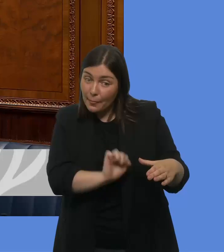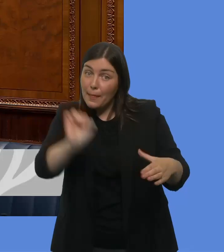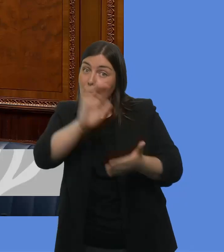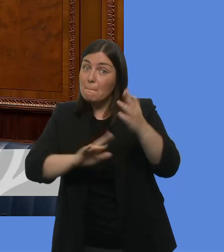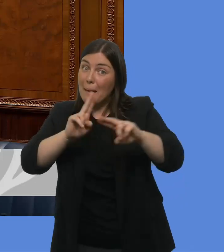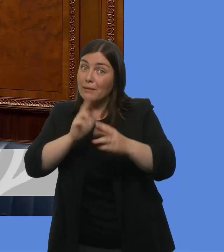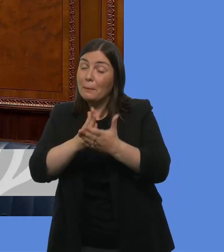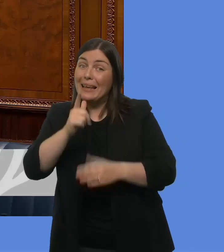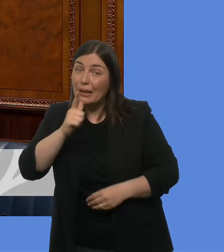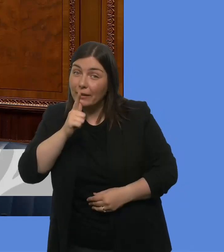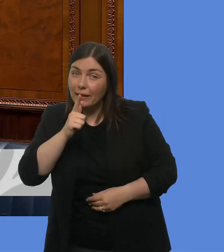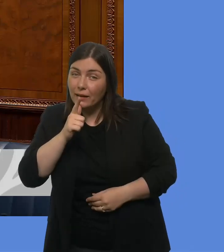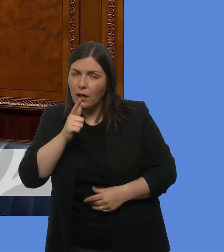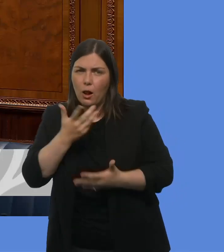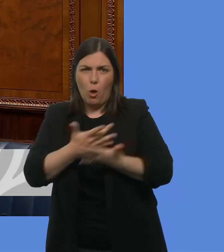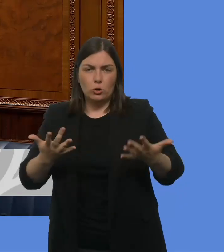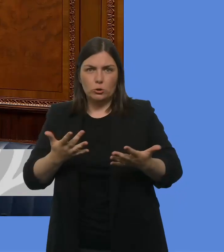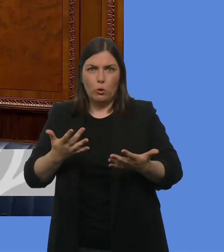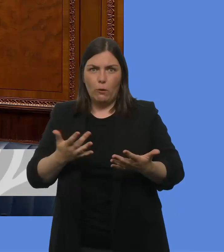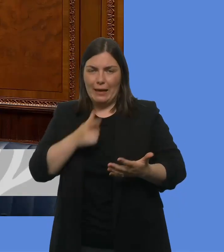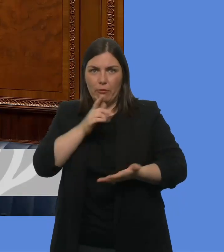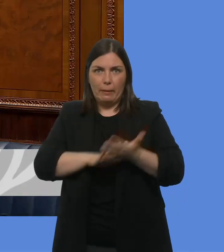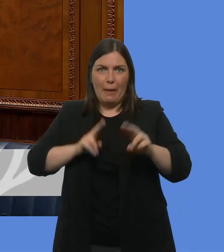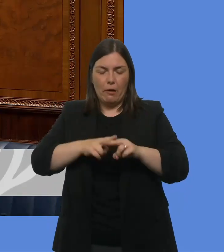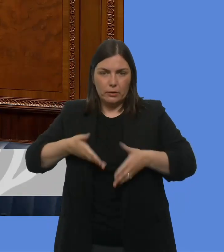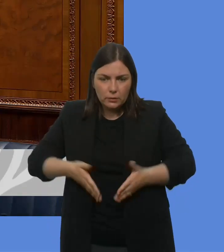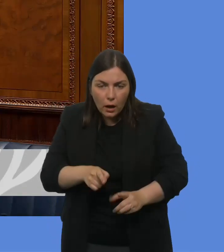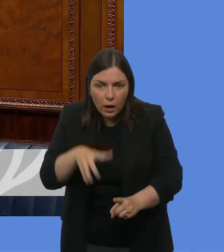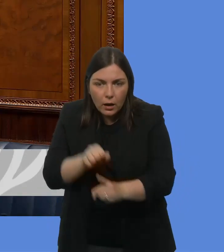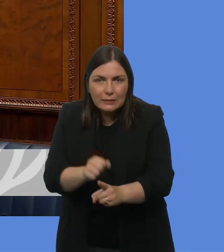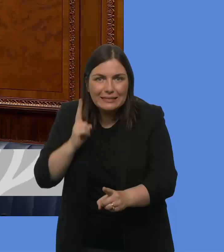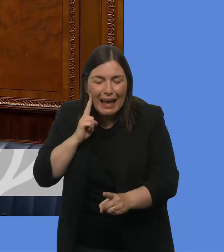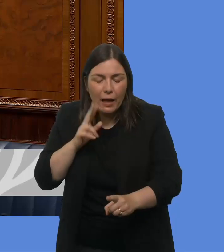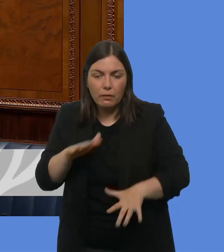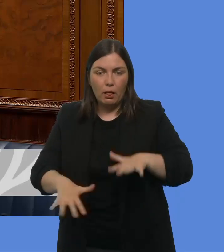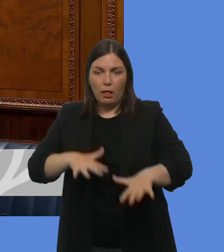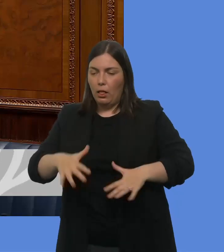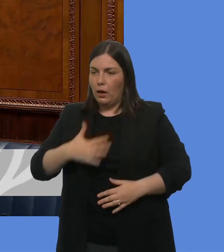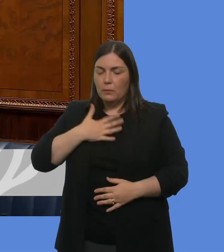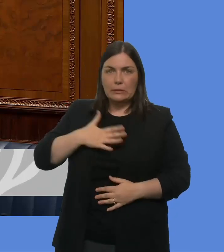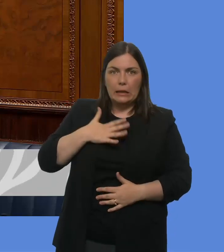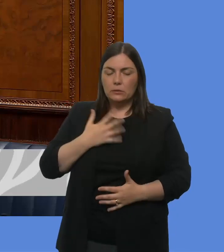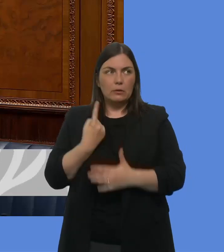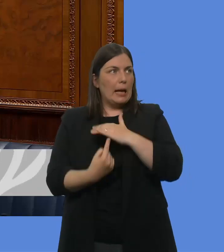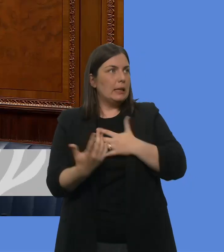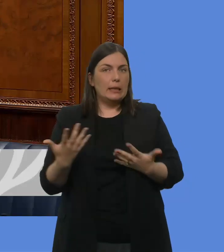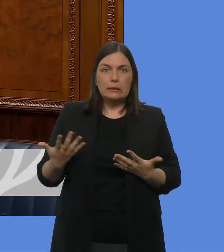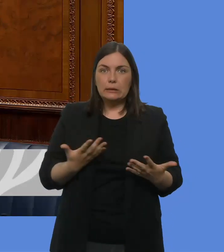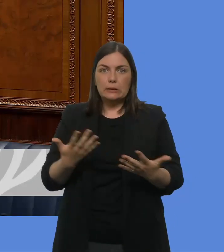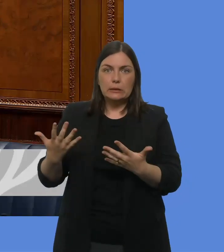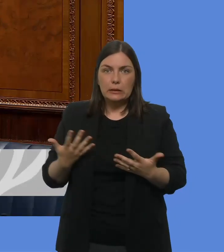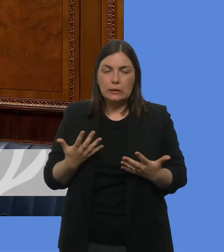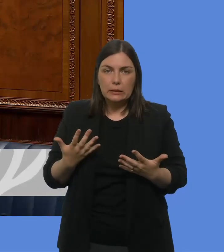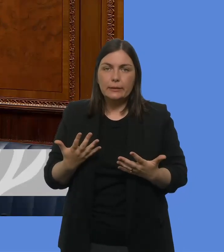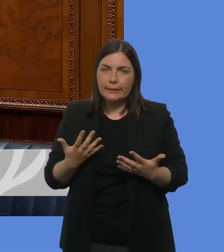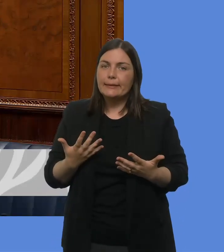a deaf child is often upsetting and an isolating experience. The circumstances these families find themselves in routinely